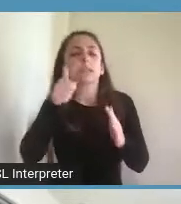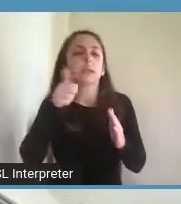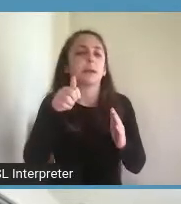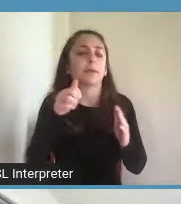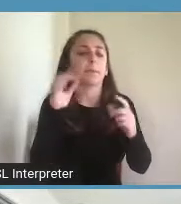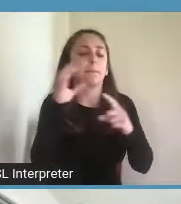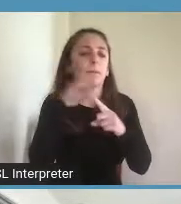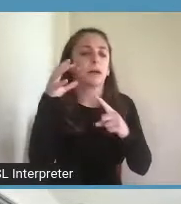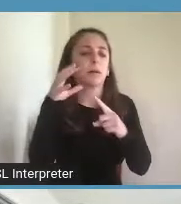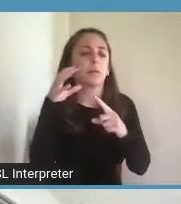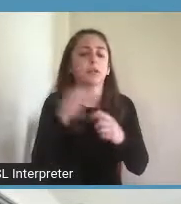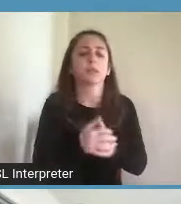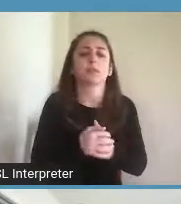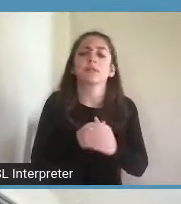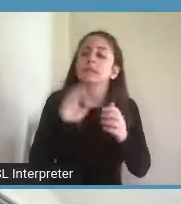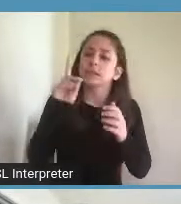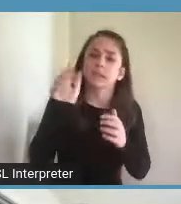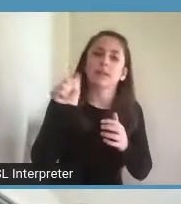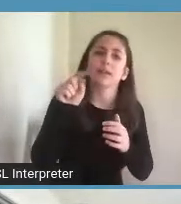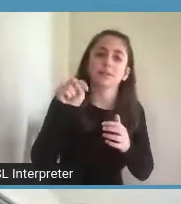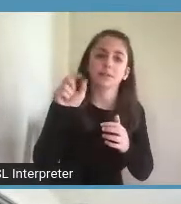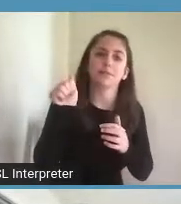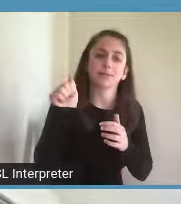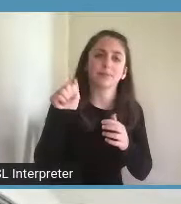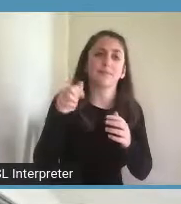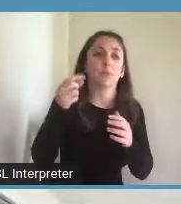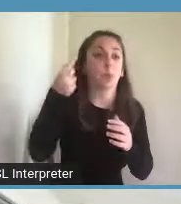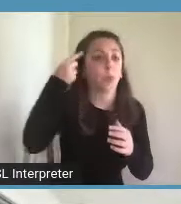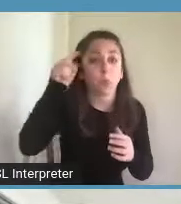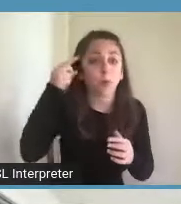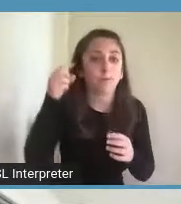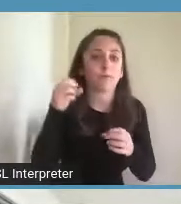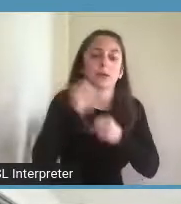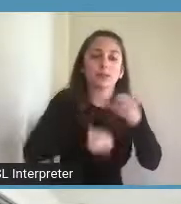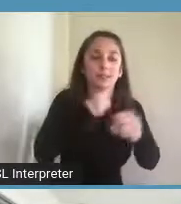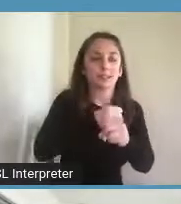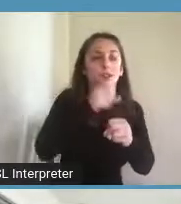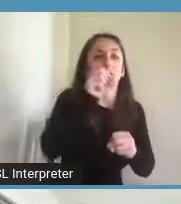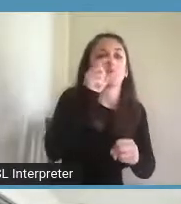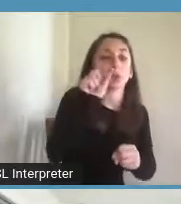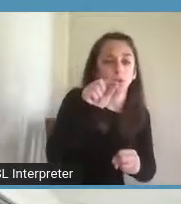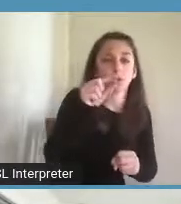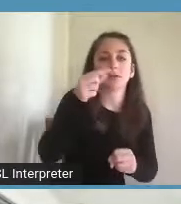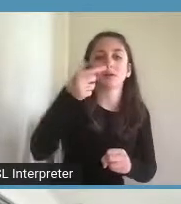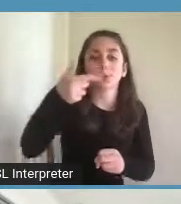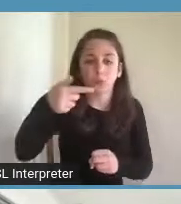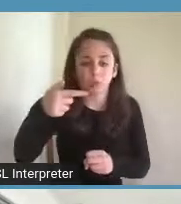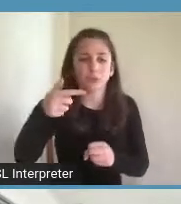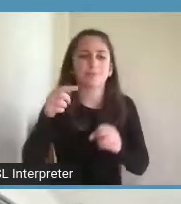for calendar year 2021 up until yesterday or 2 days ago when I pulled some of these screenshots.